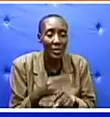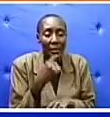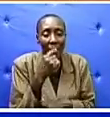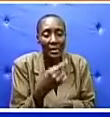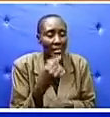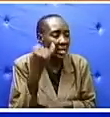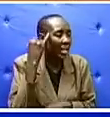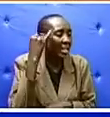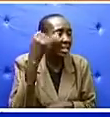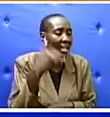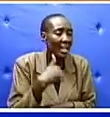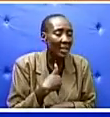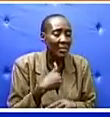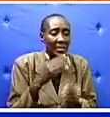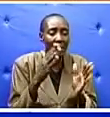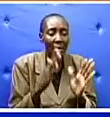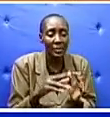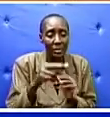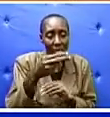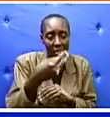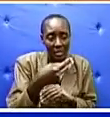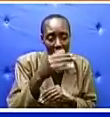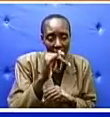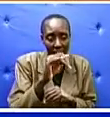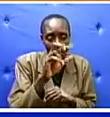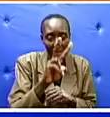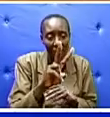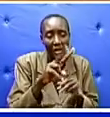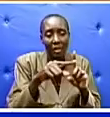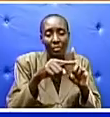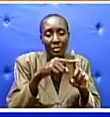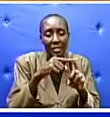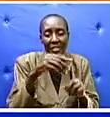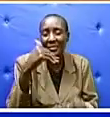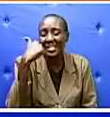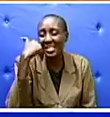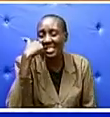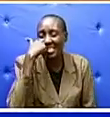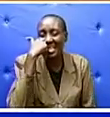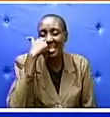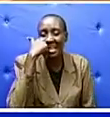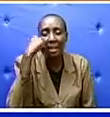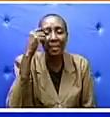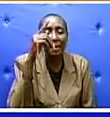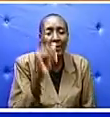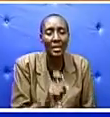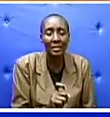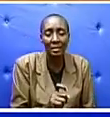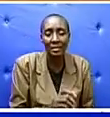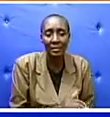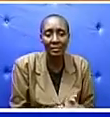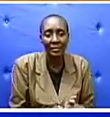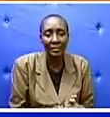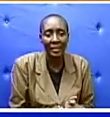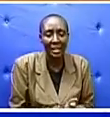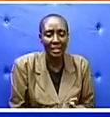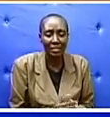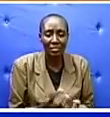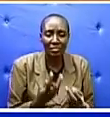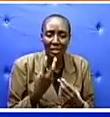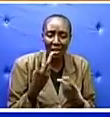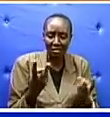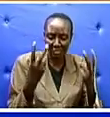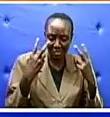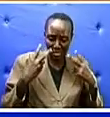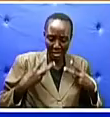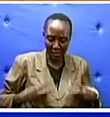notion that somebody who's HIV positive is supposed to be sickly. You cannot be looking good like this and healthy and you're